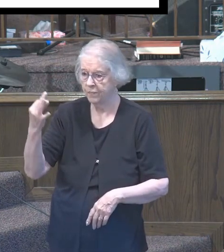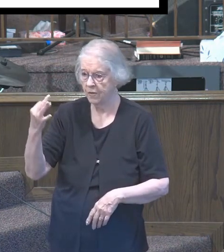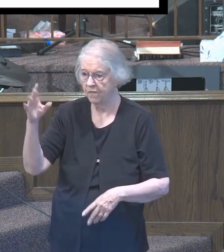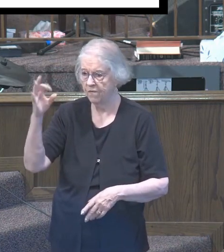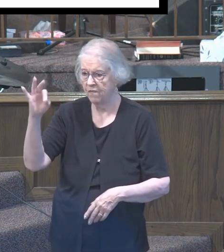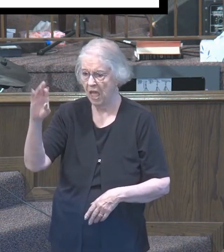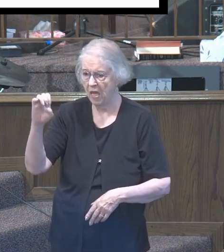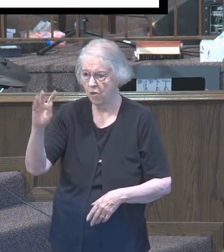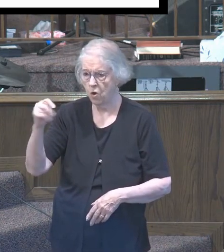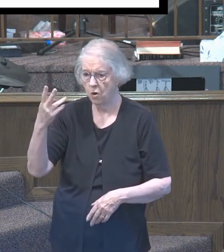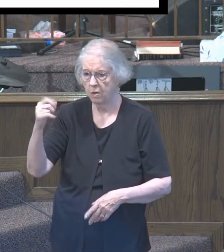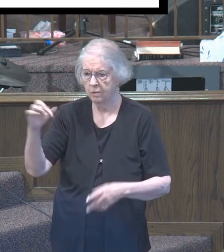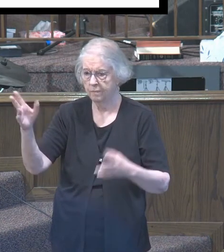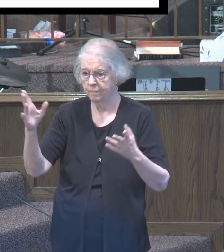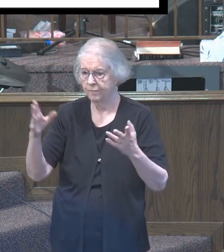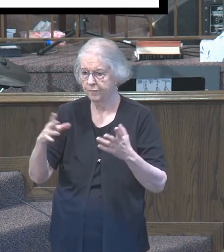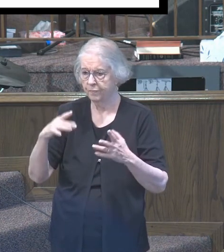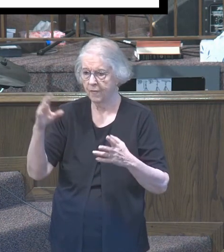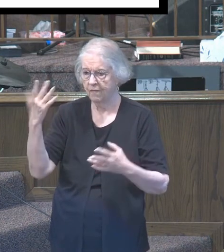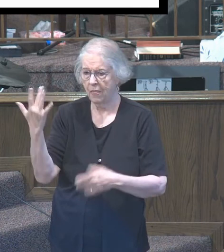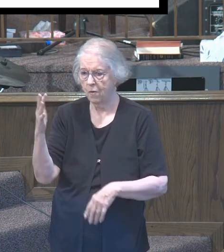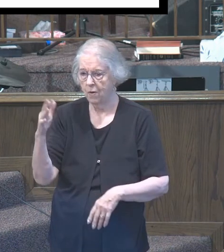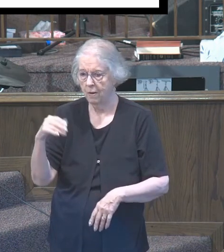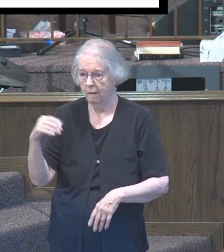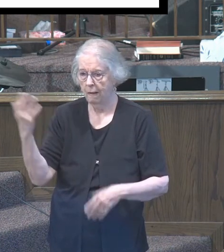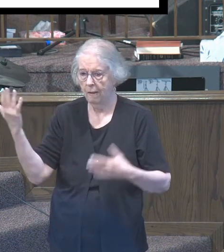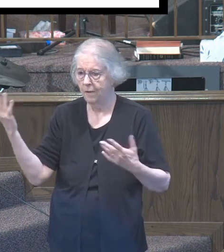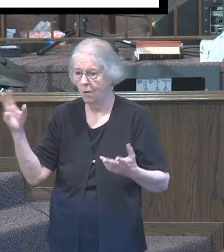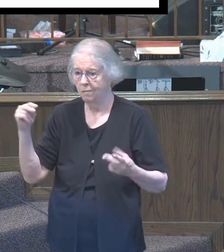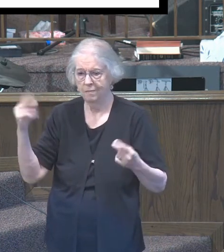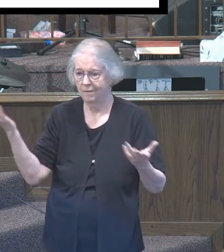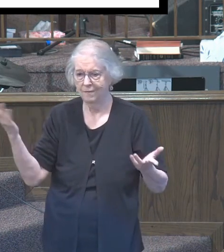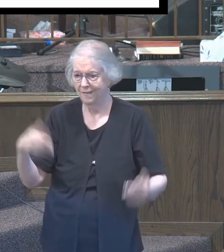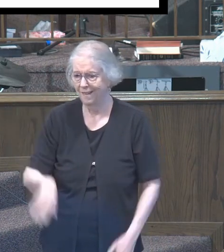to Him than birds. Has anyone, by